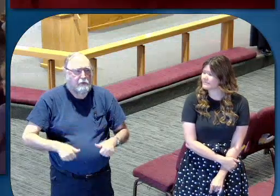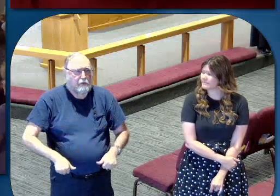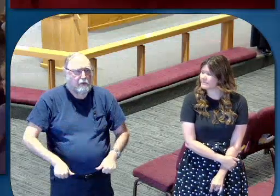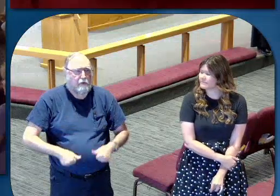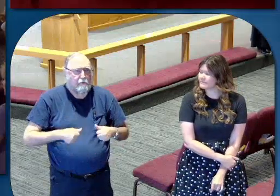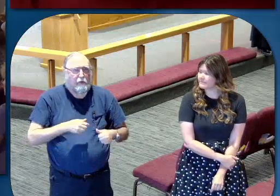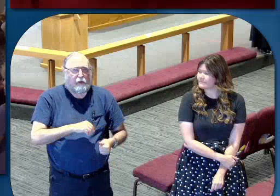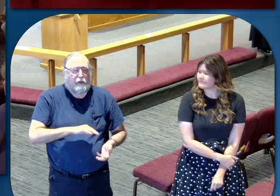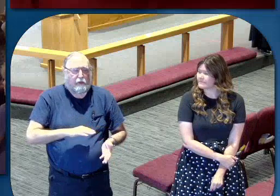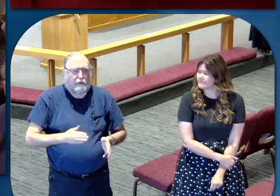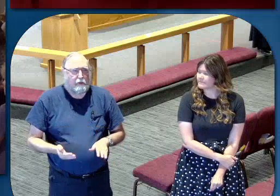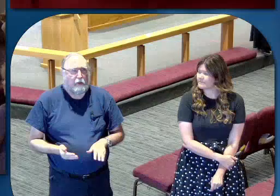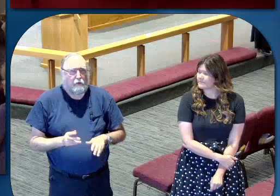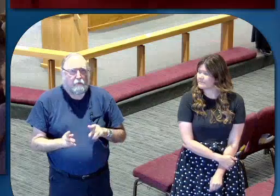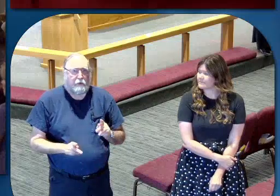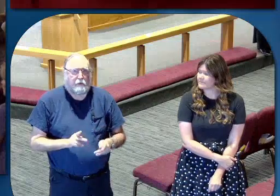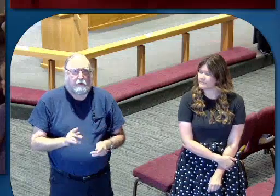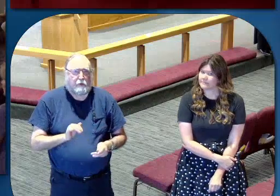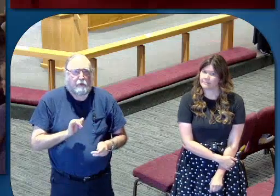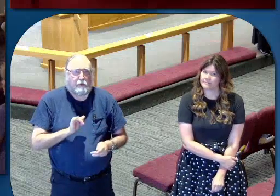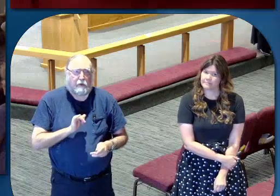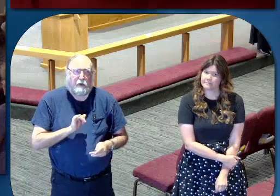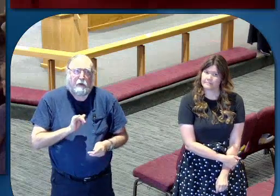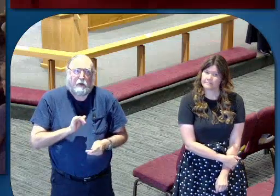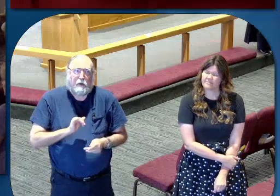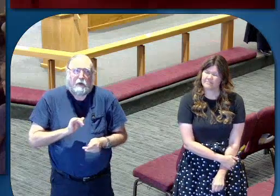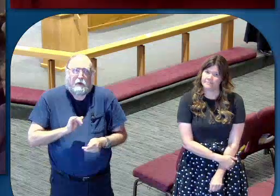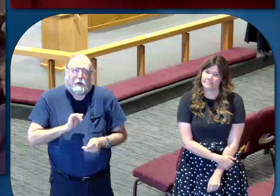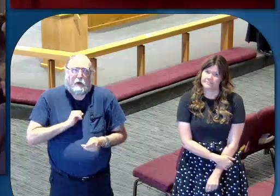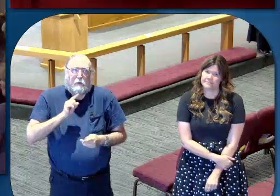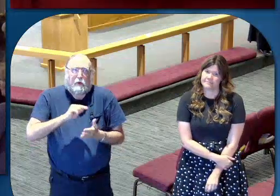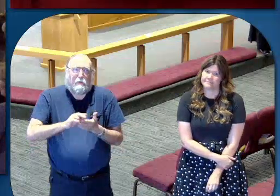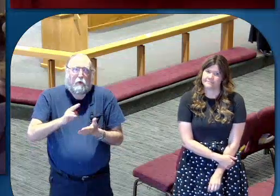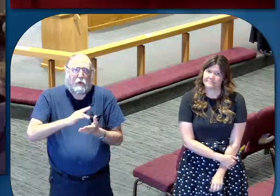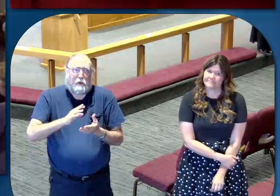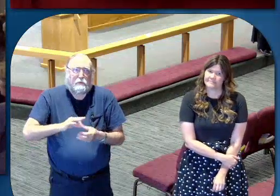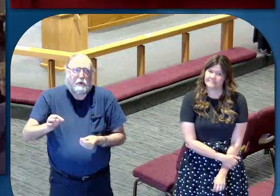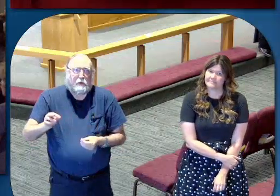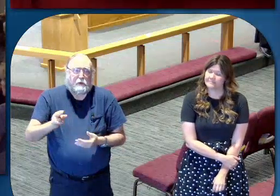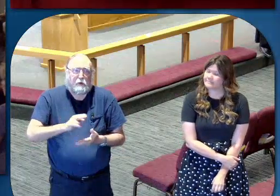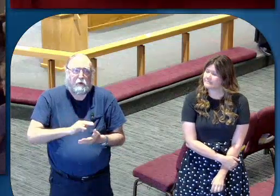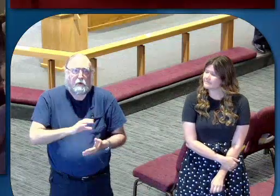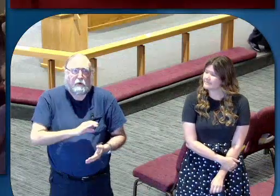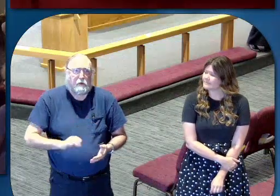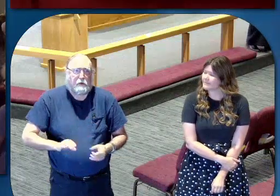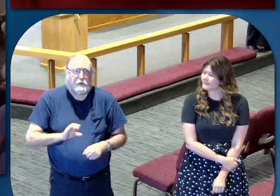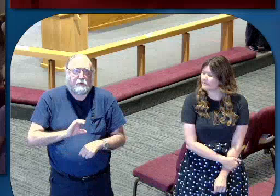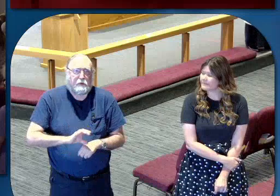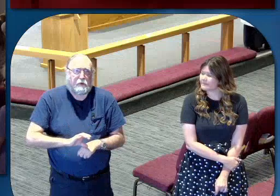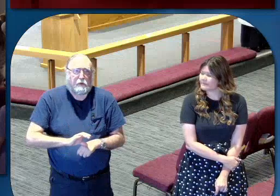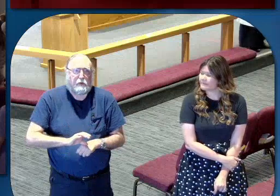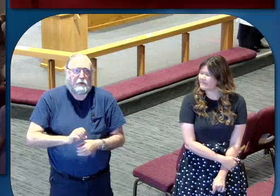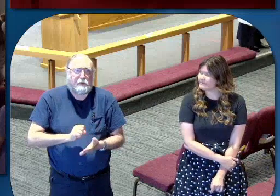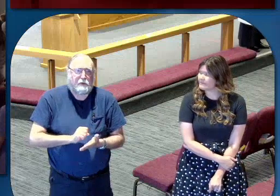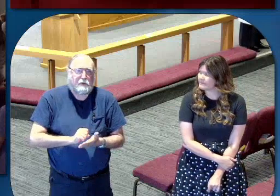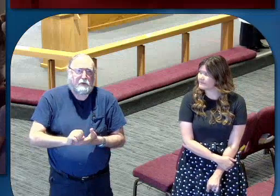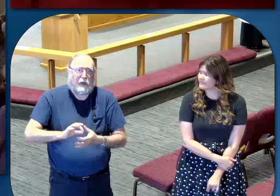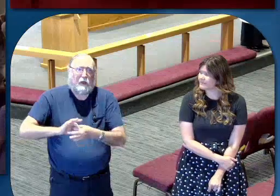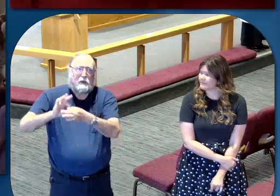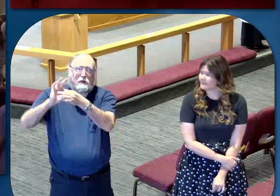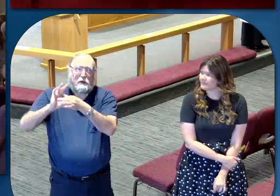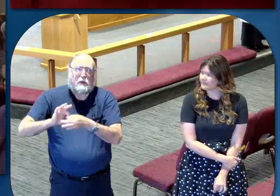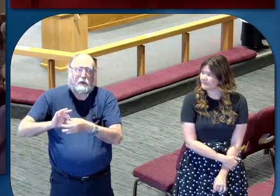judge the living and the dead. And I believe the Holy Spirit, the Holy Christian Church, the communion of